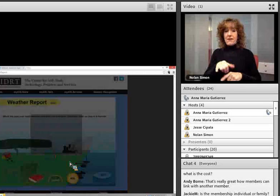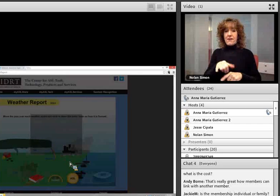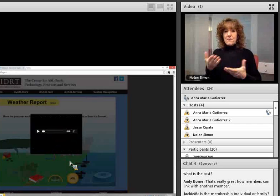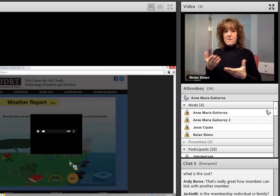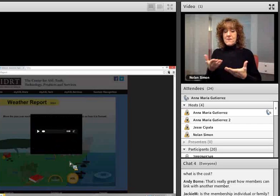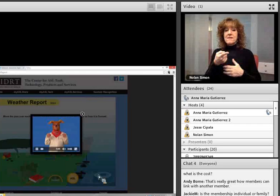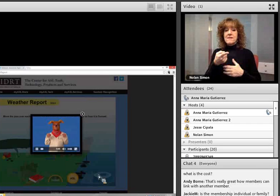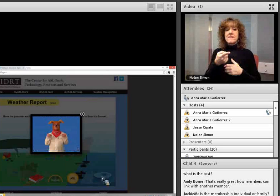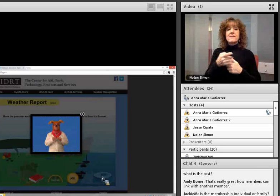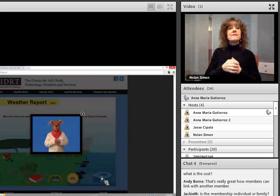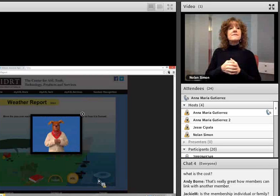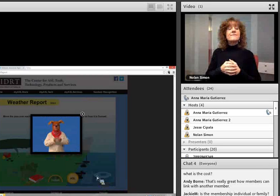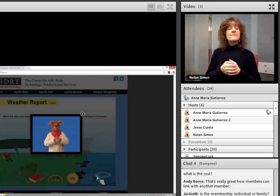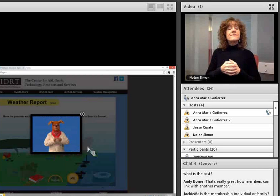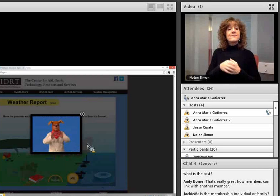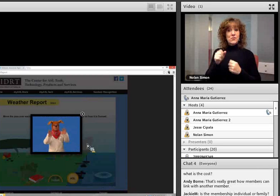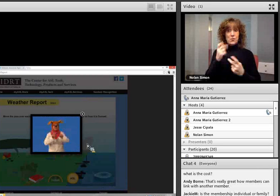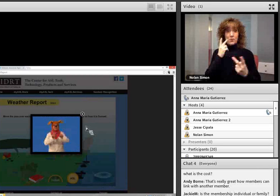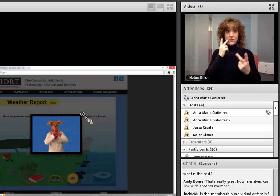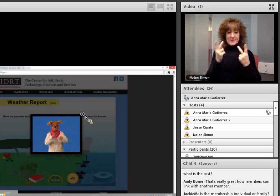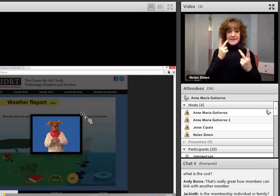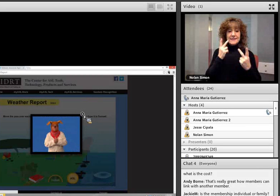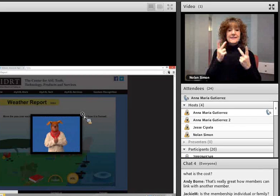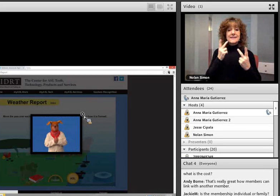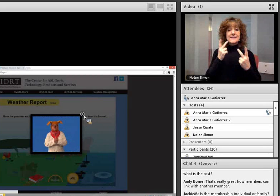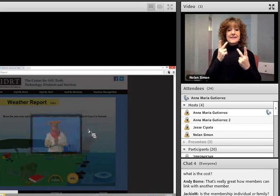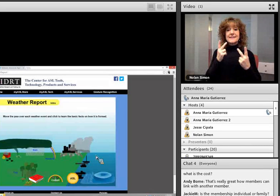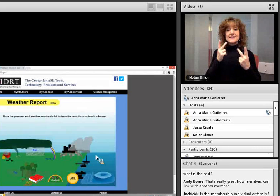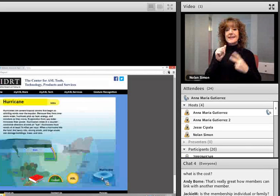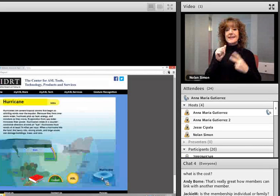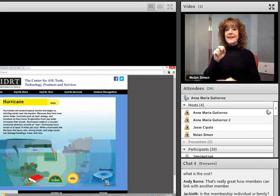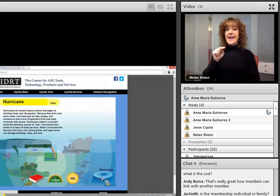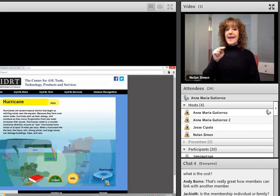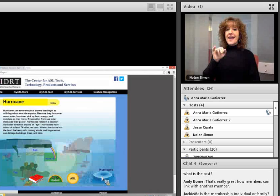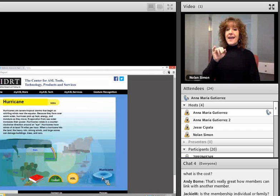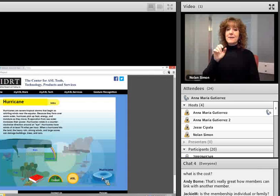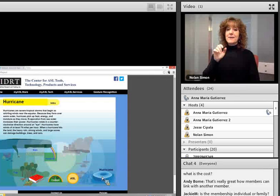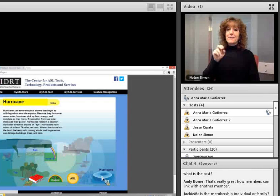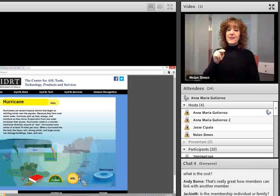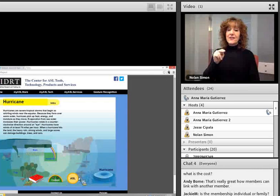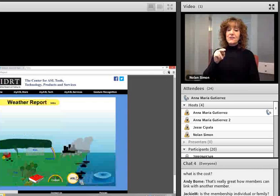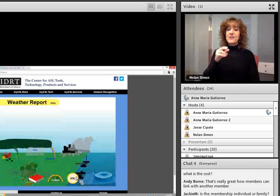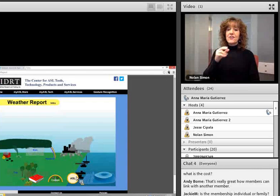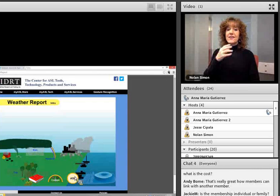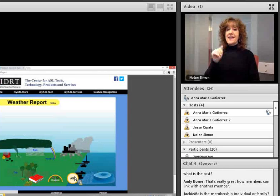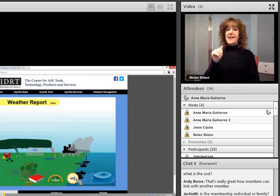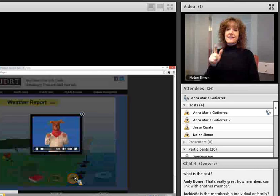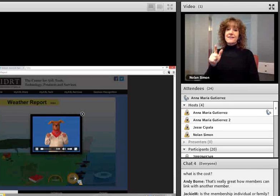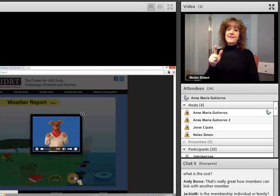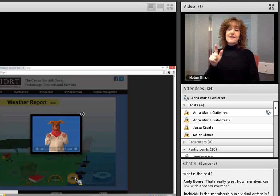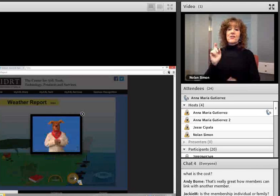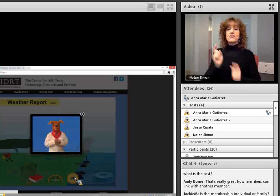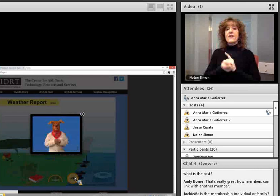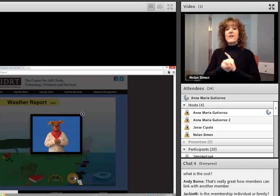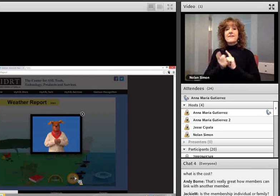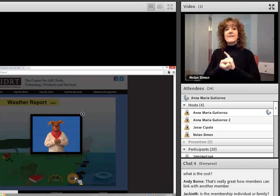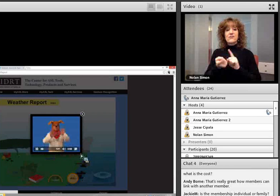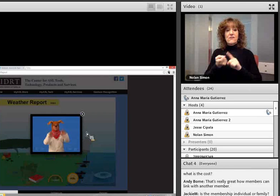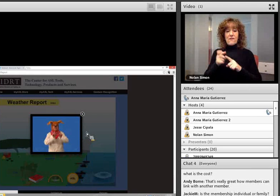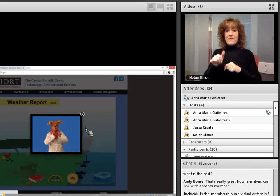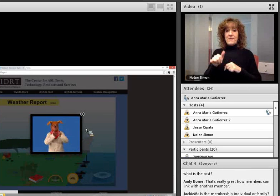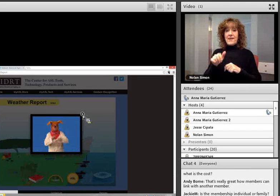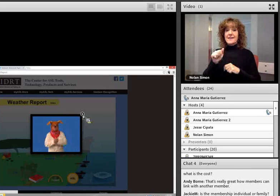report, you can see animations, and again, ASL translations of the